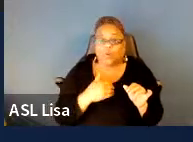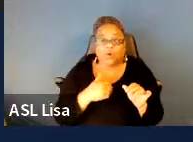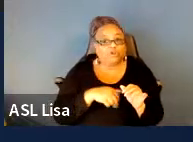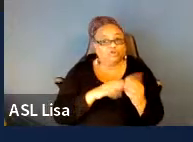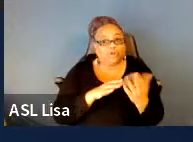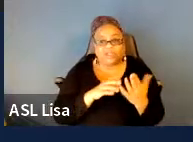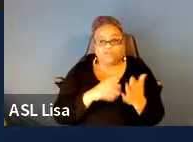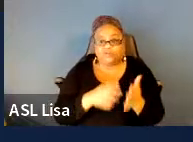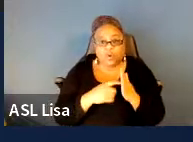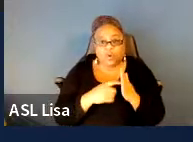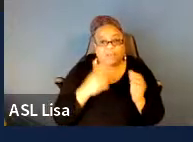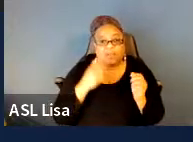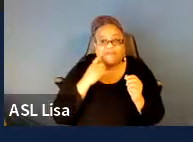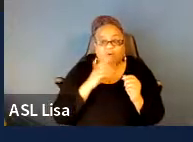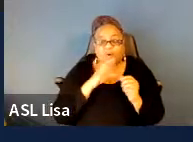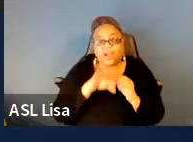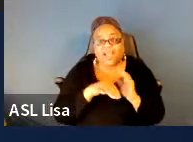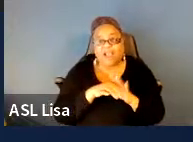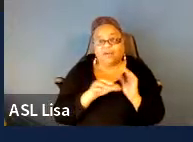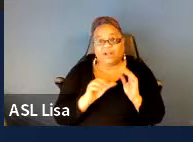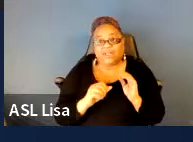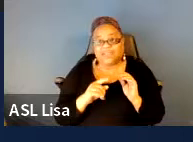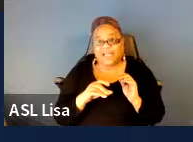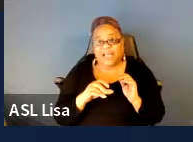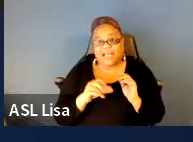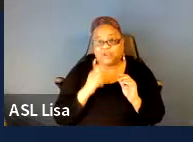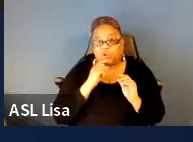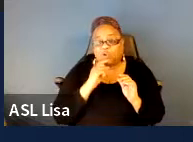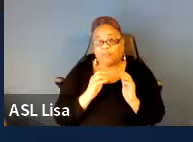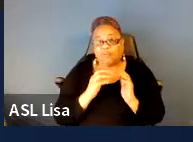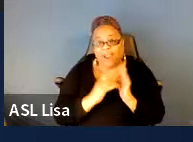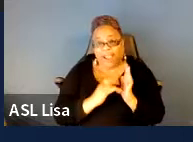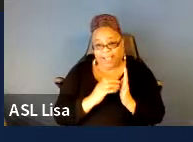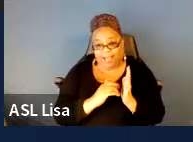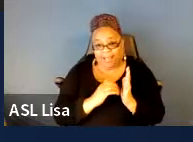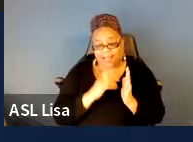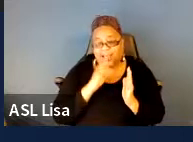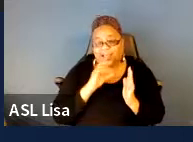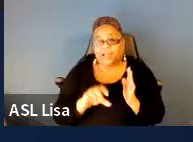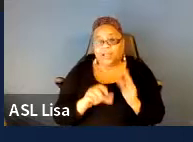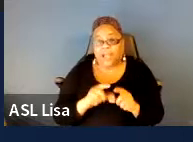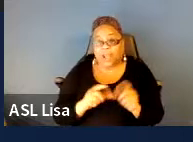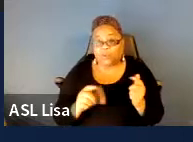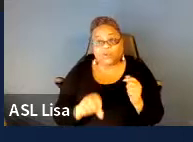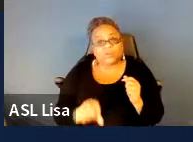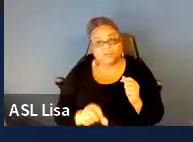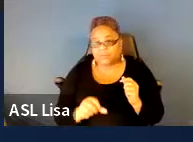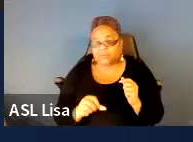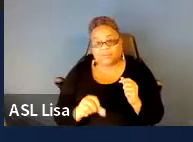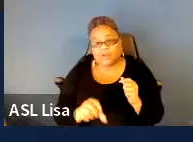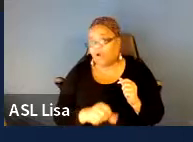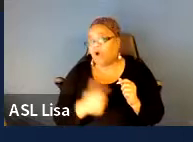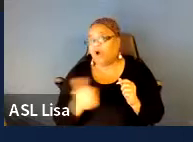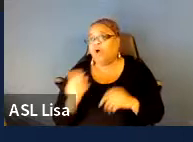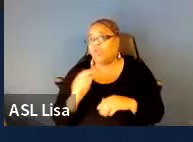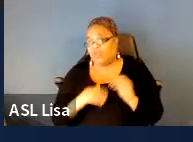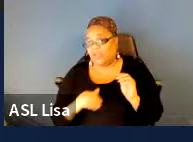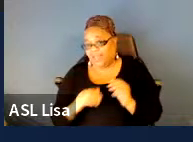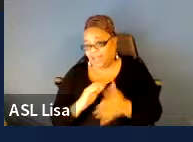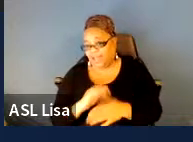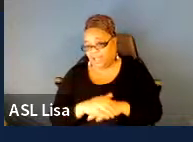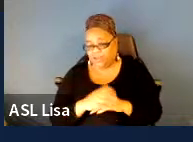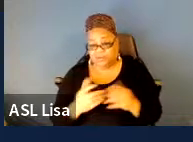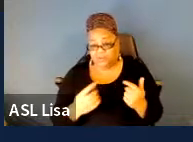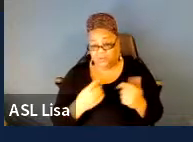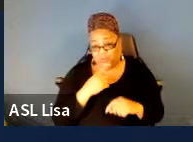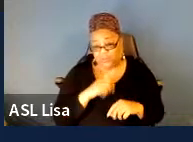address requirements for character sets or Braille in languages other than English. So, you know, we can't really